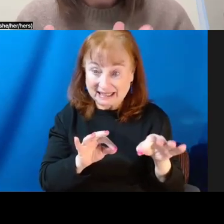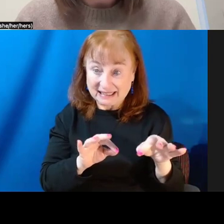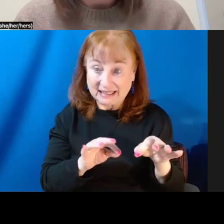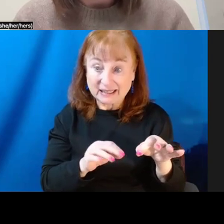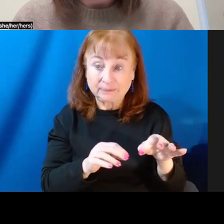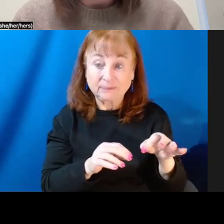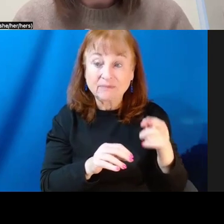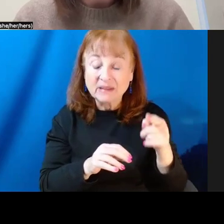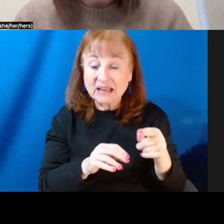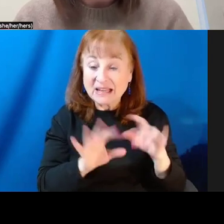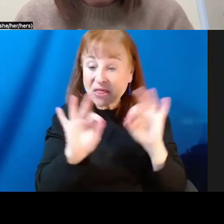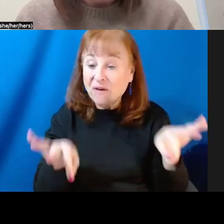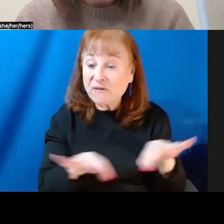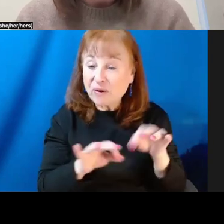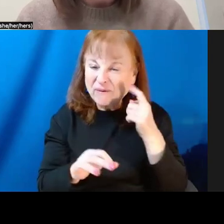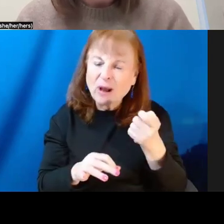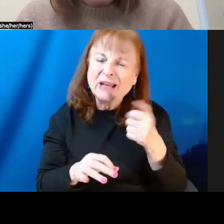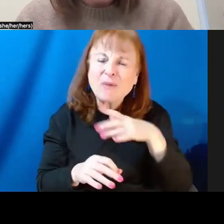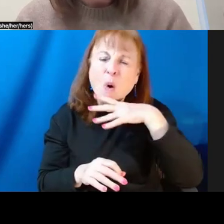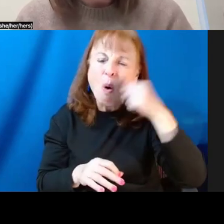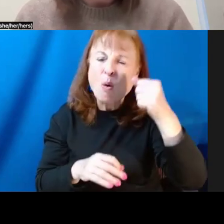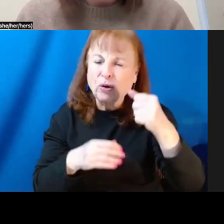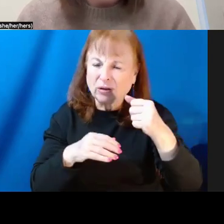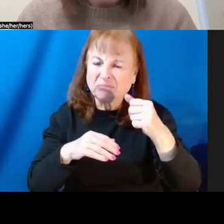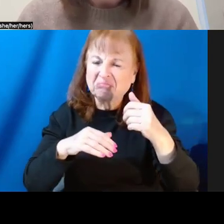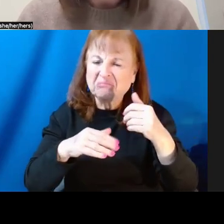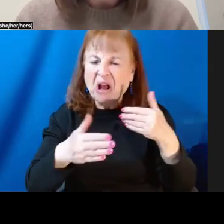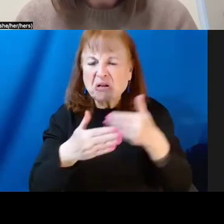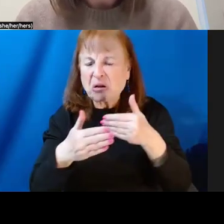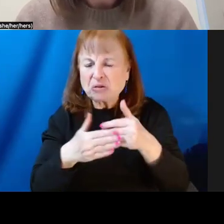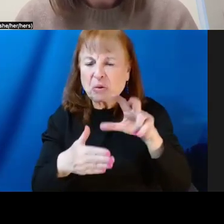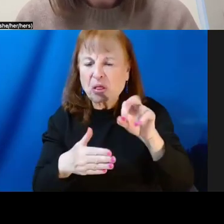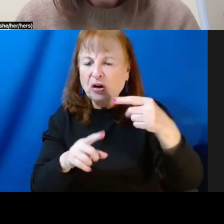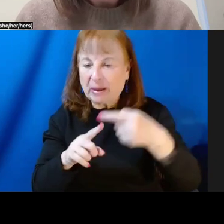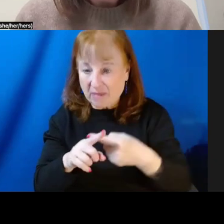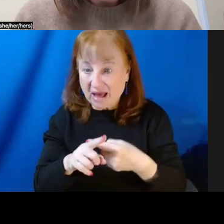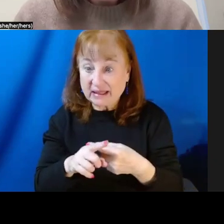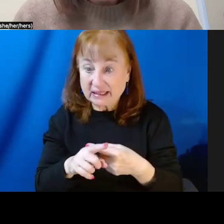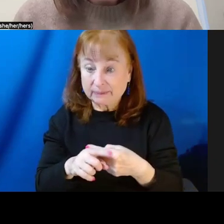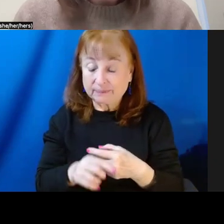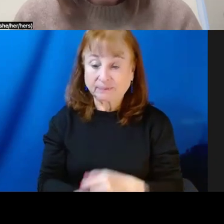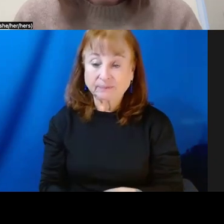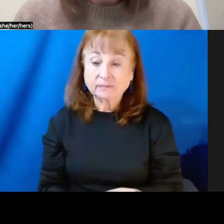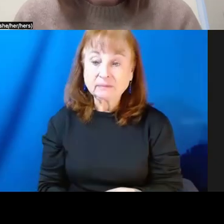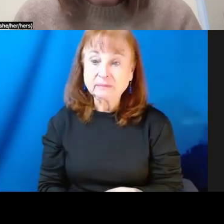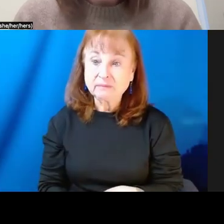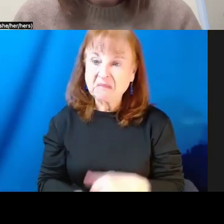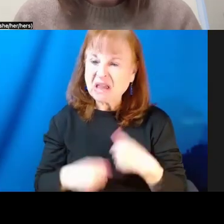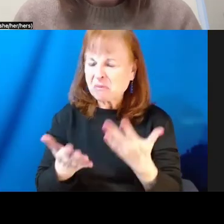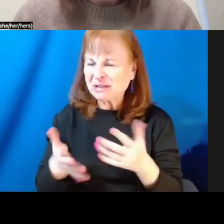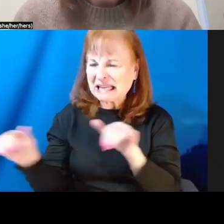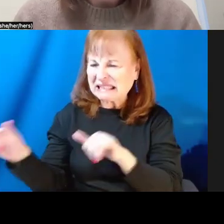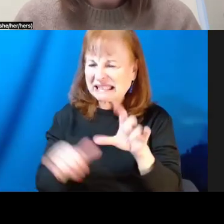this is the form for the slightly older age group, up to 30 months. And it presents similar